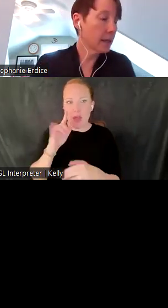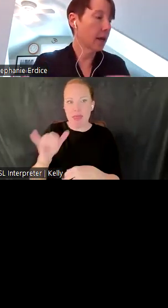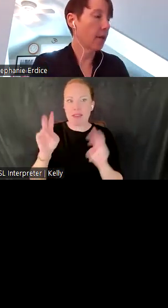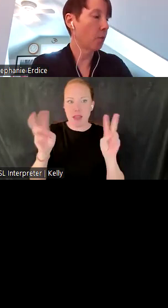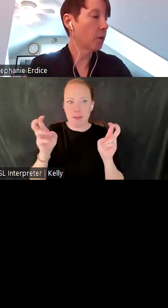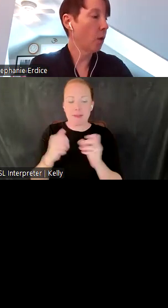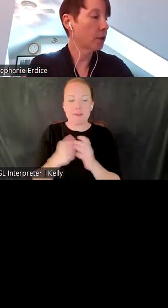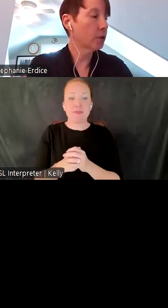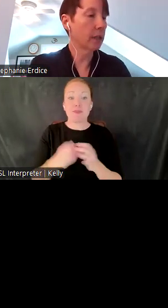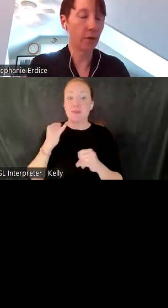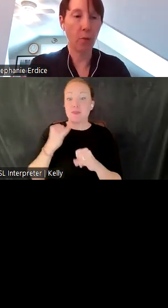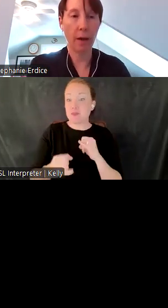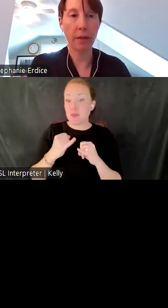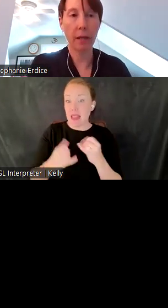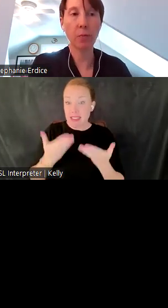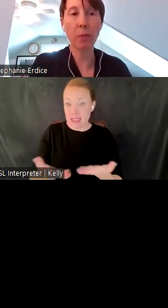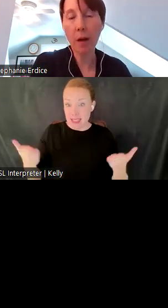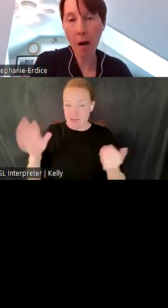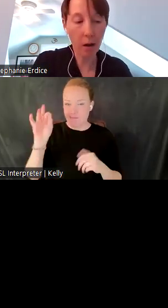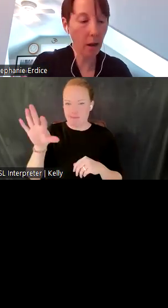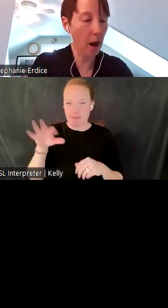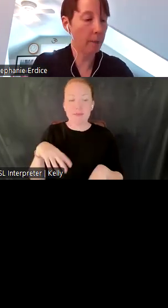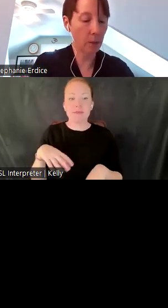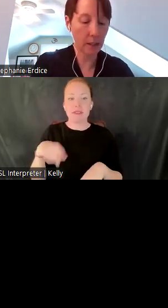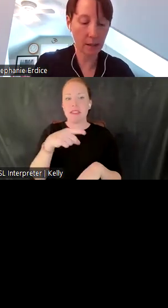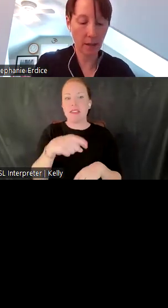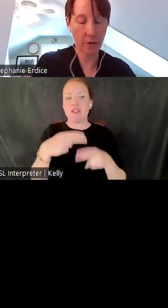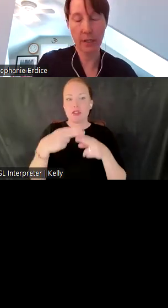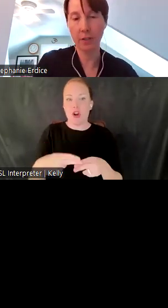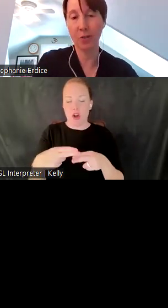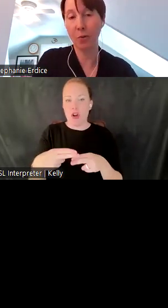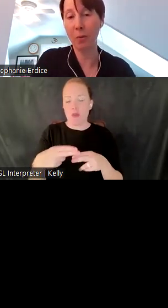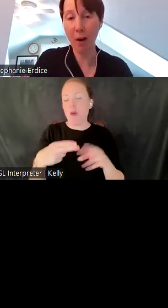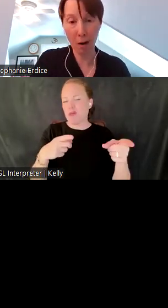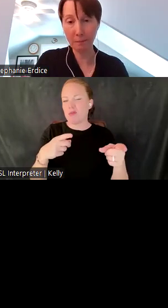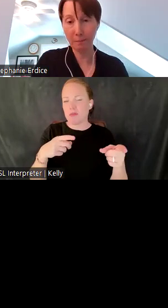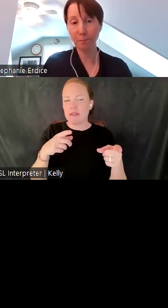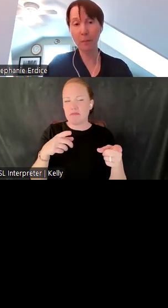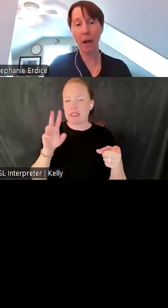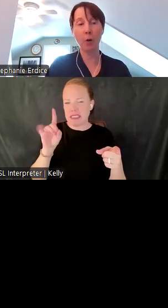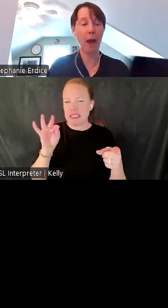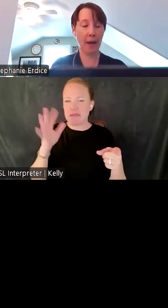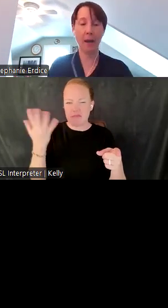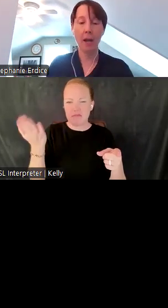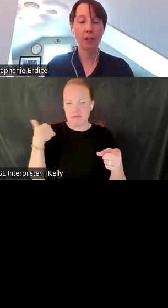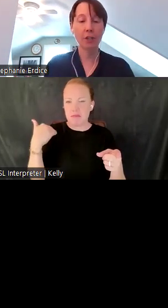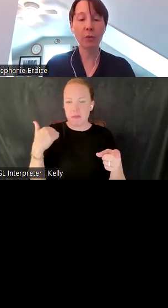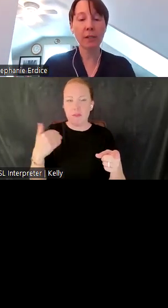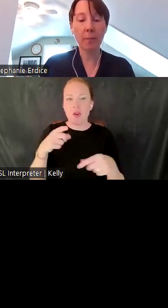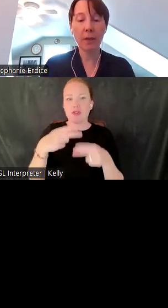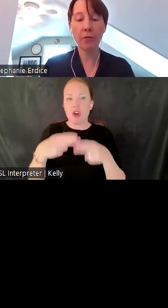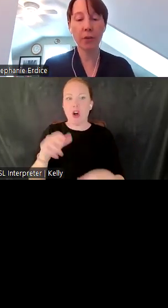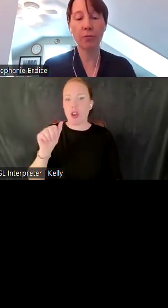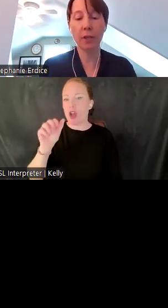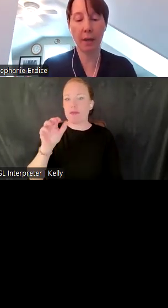The last thing that we want to leave you with is what we call, and we did this the other day too, what we call an away.